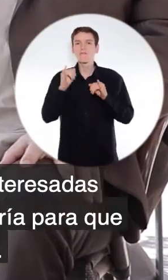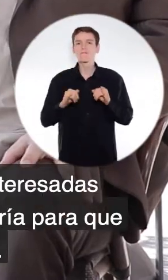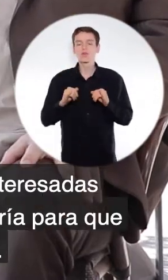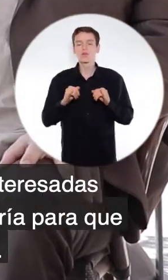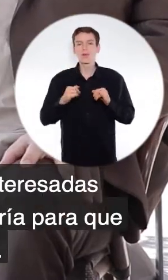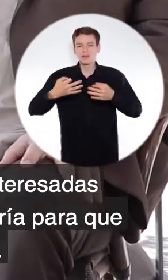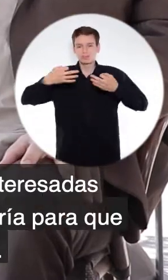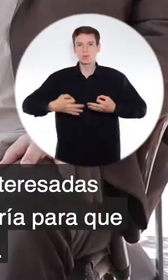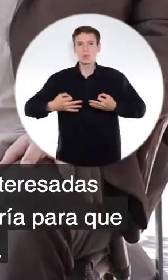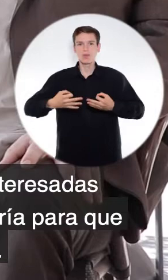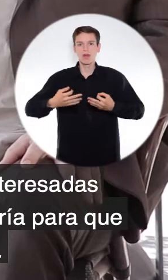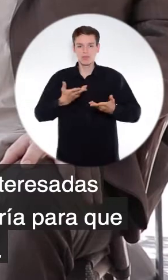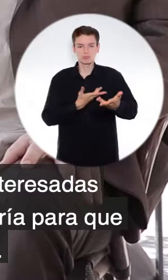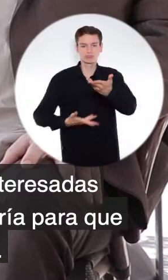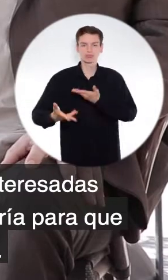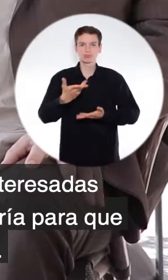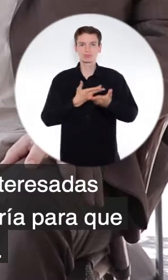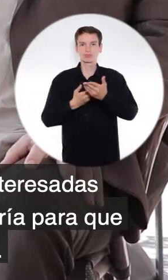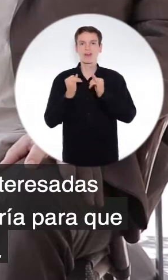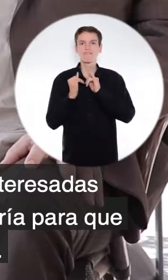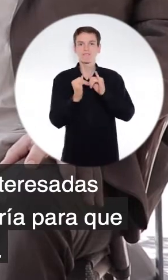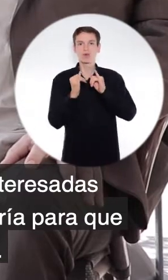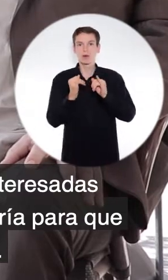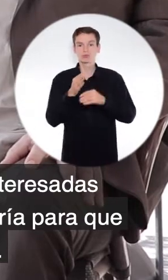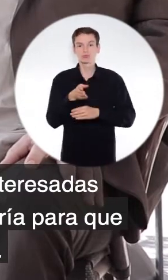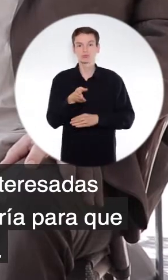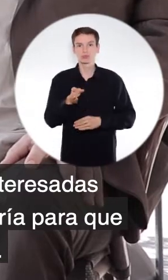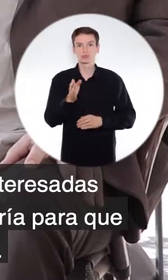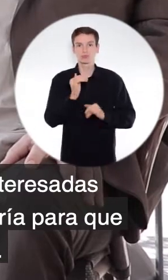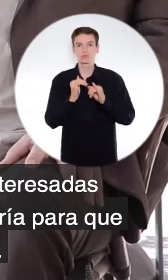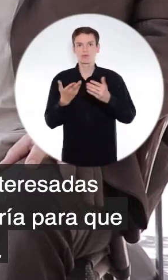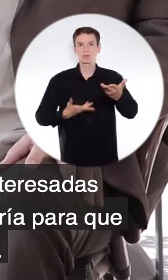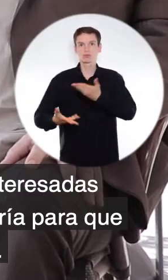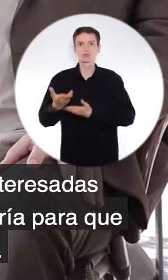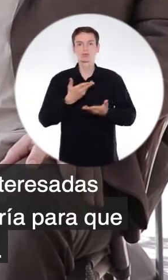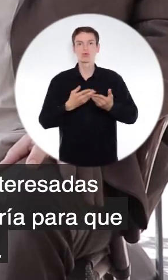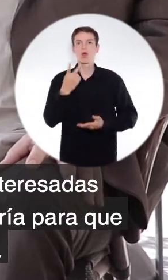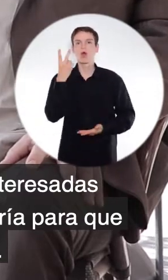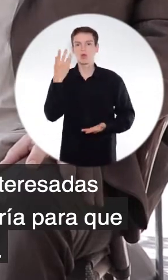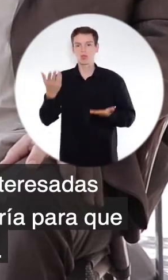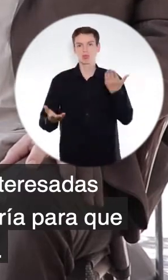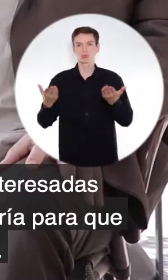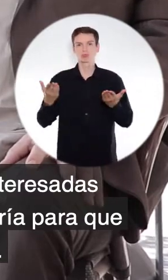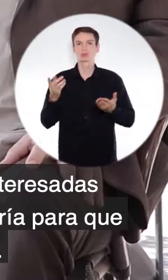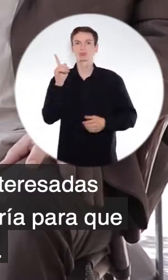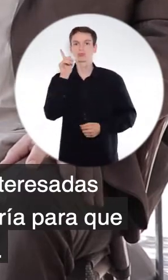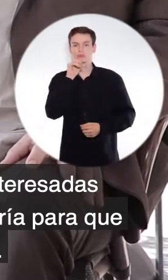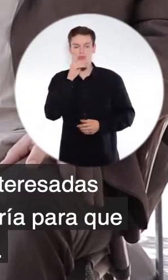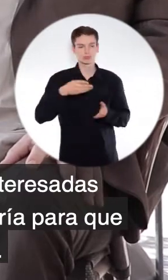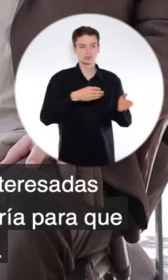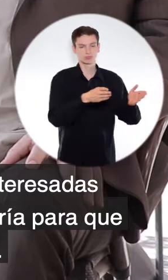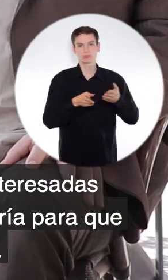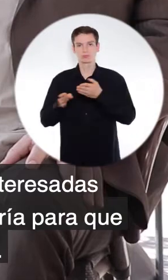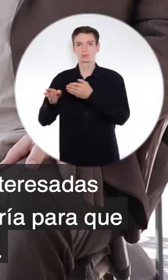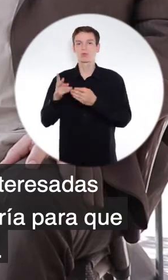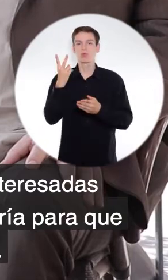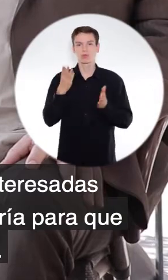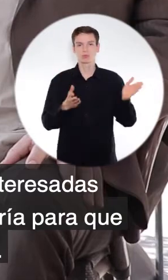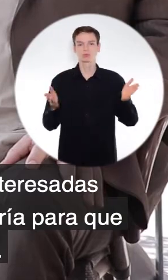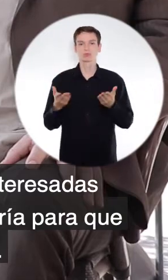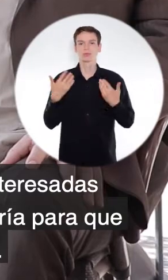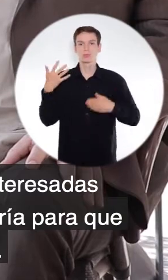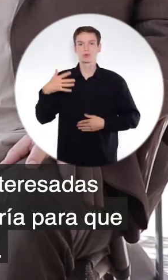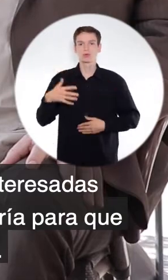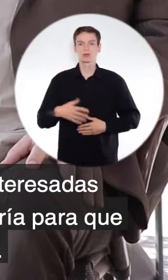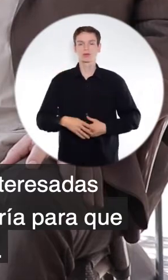And another issue that's typically, I mean, brought to the, I mean, captures the attention of people